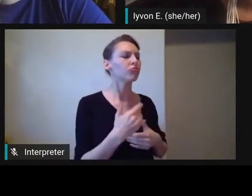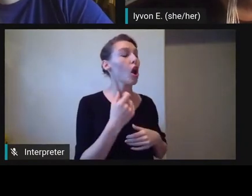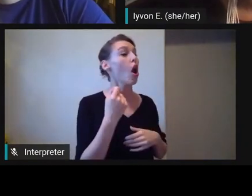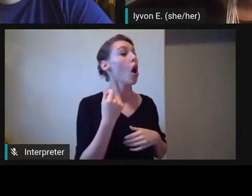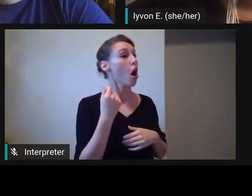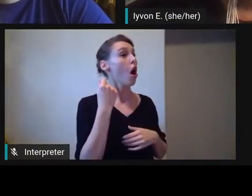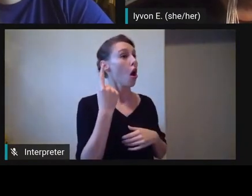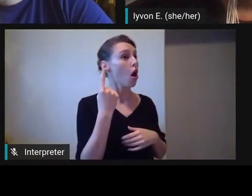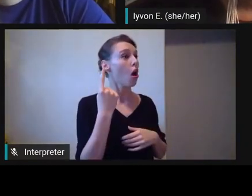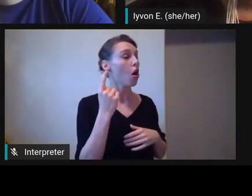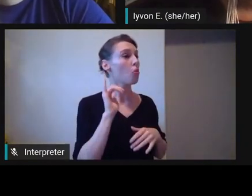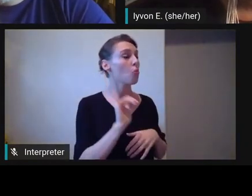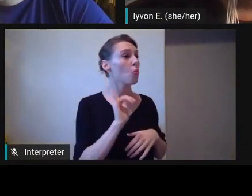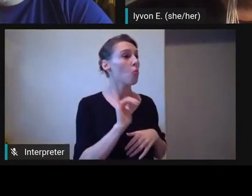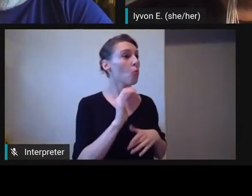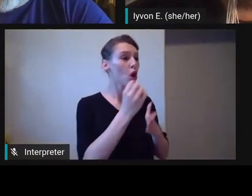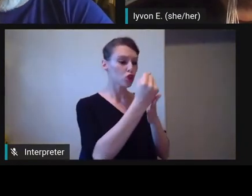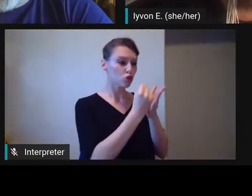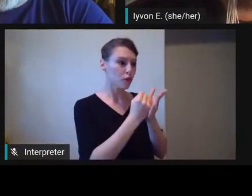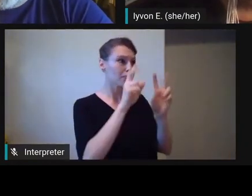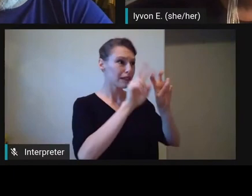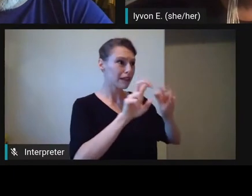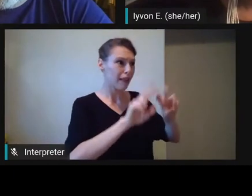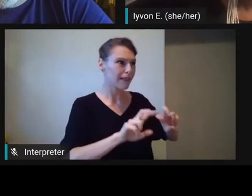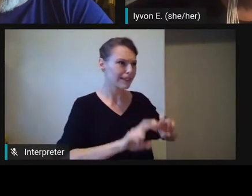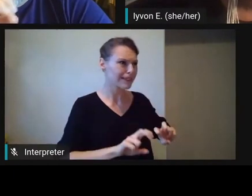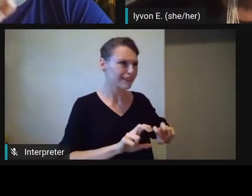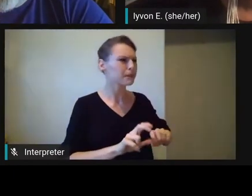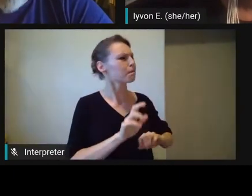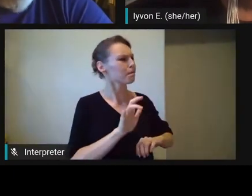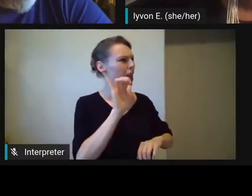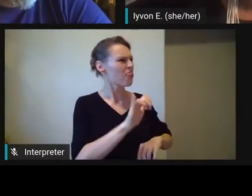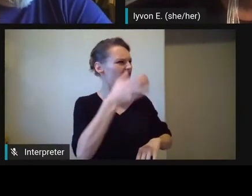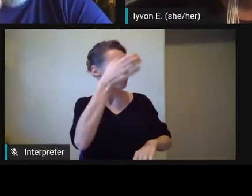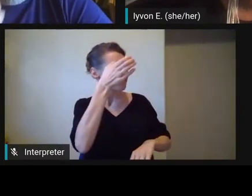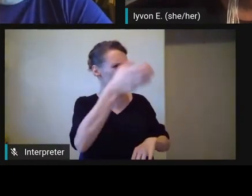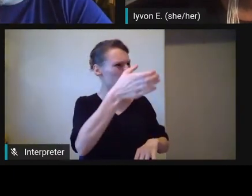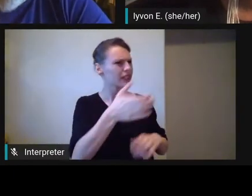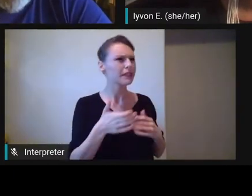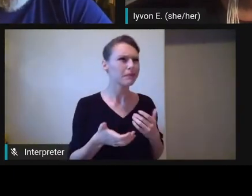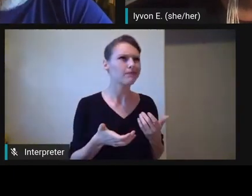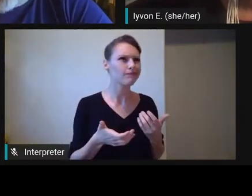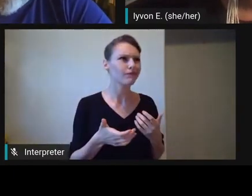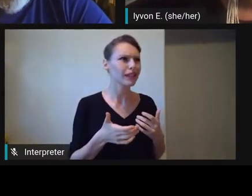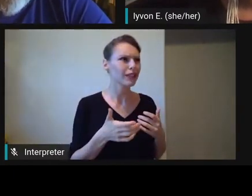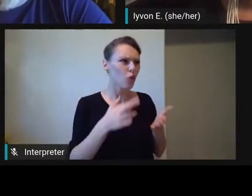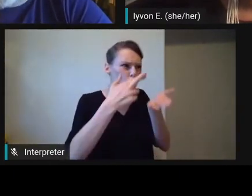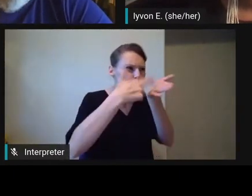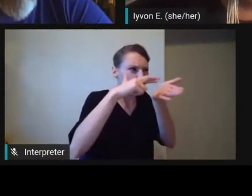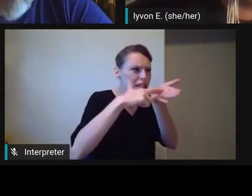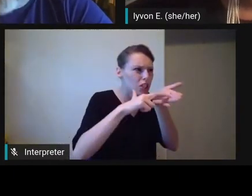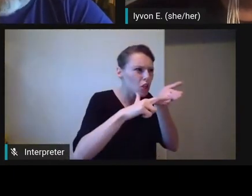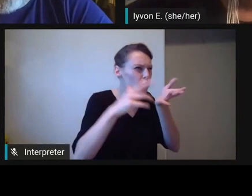how dramaturgy as a concept is basically like it's the research and the critical